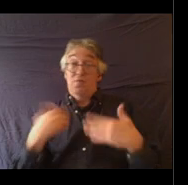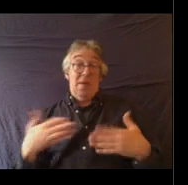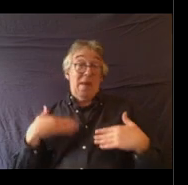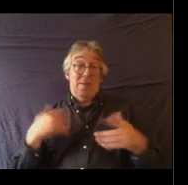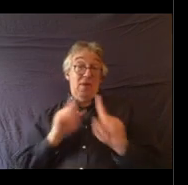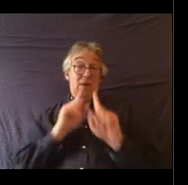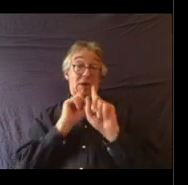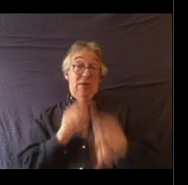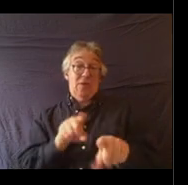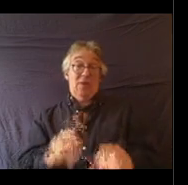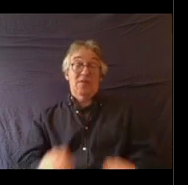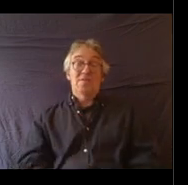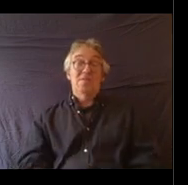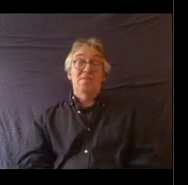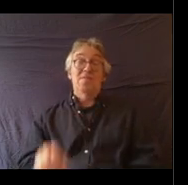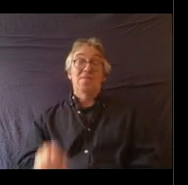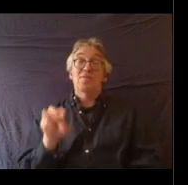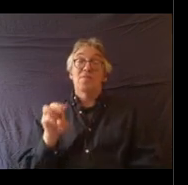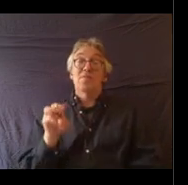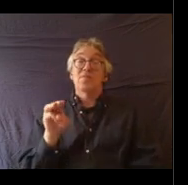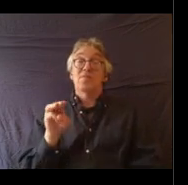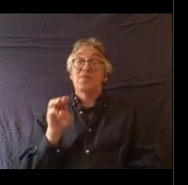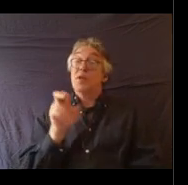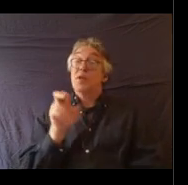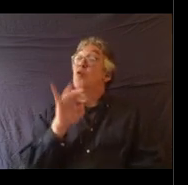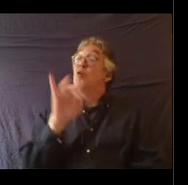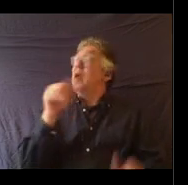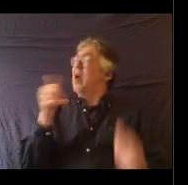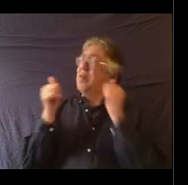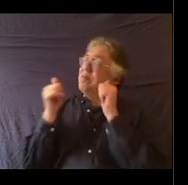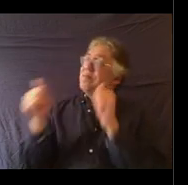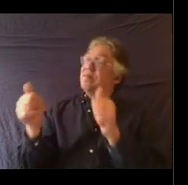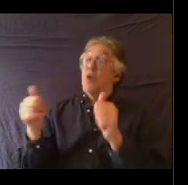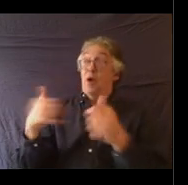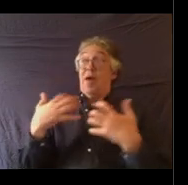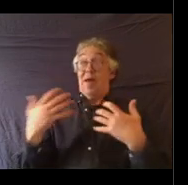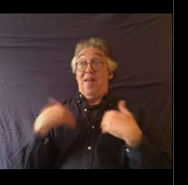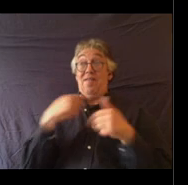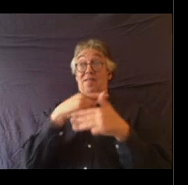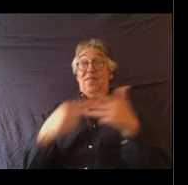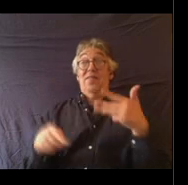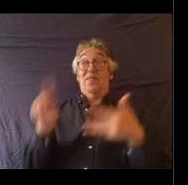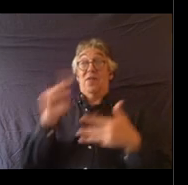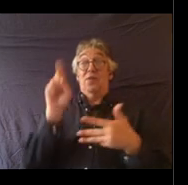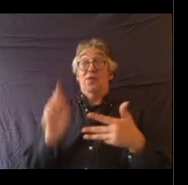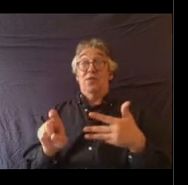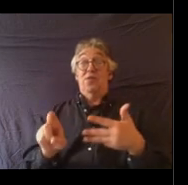Yes, thank you very much, Lara. This was really interesting. And we already have a couple of questions.